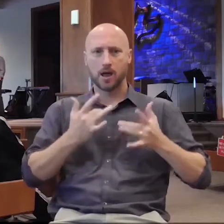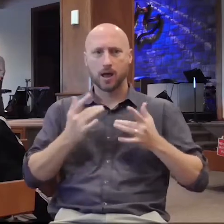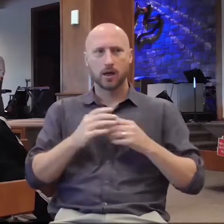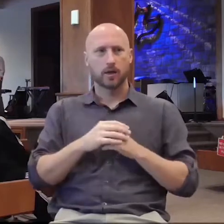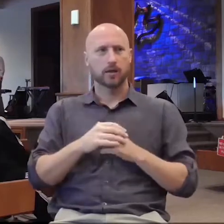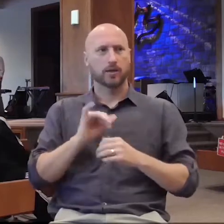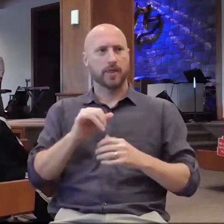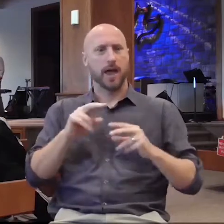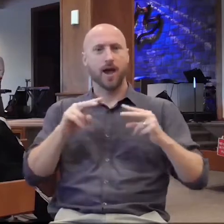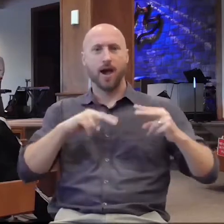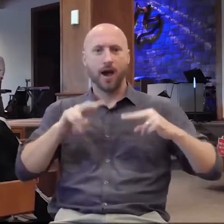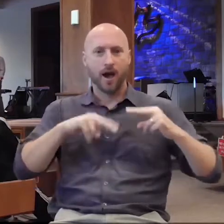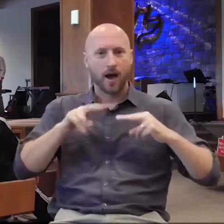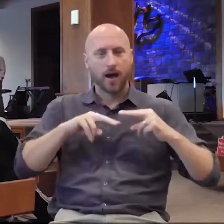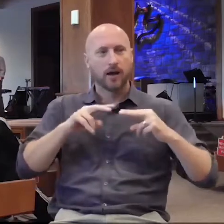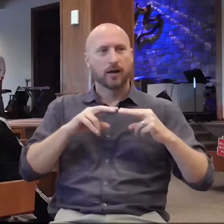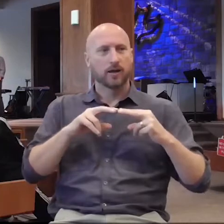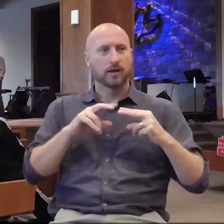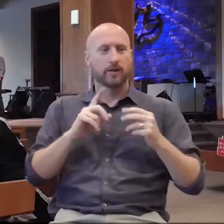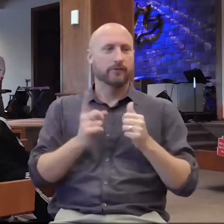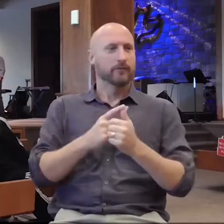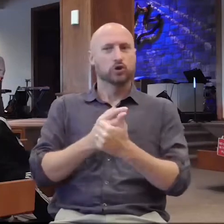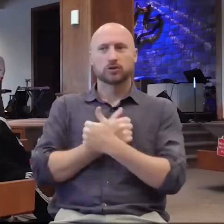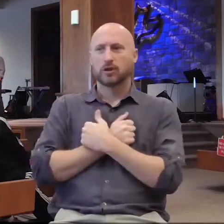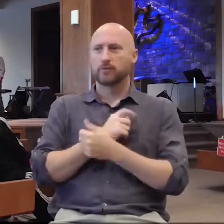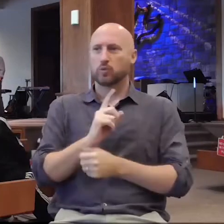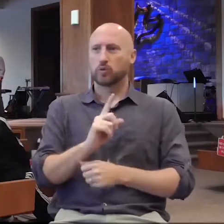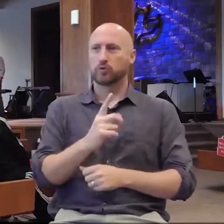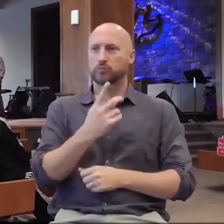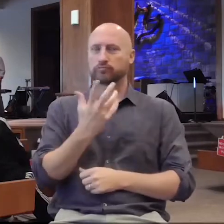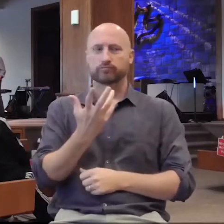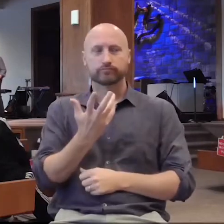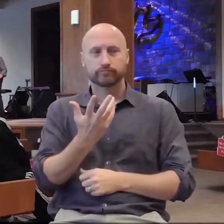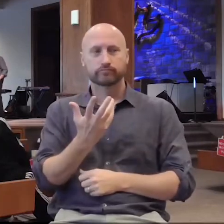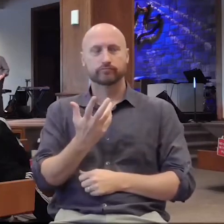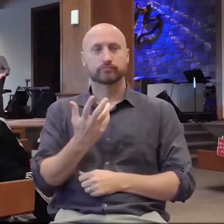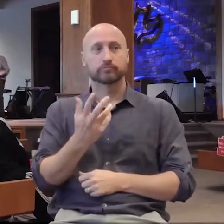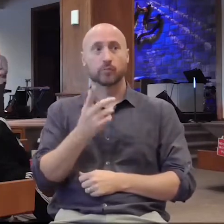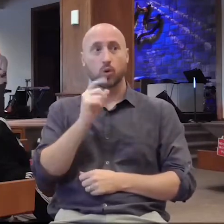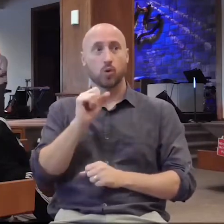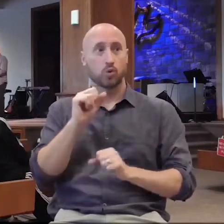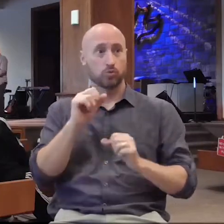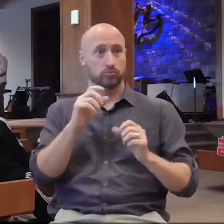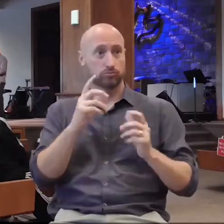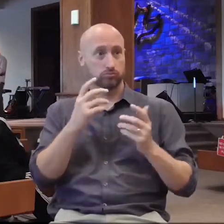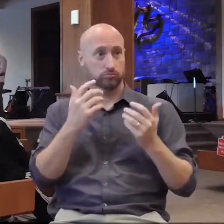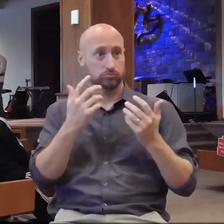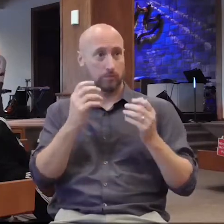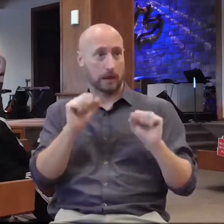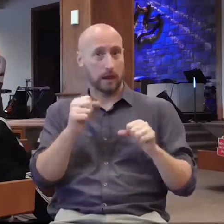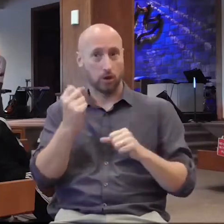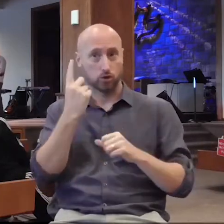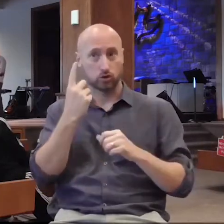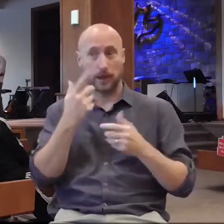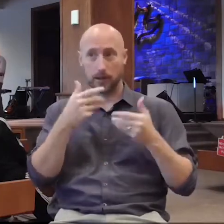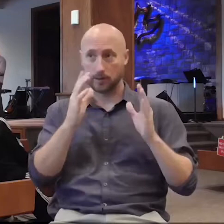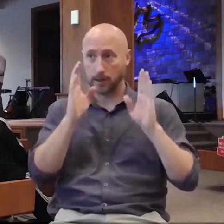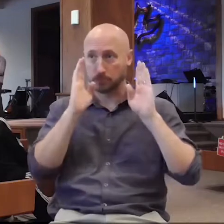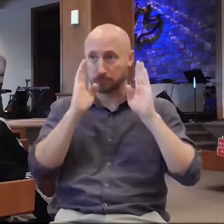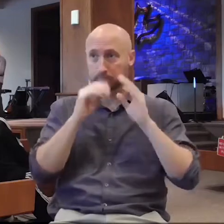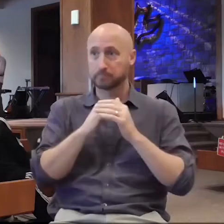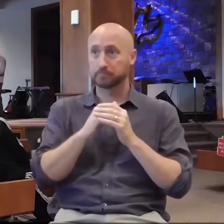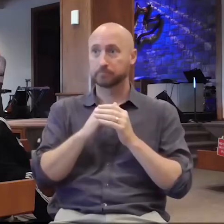groom? Where's the first love? He that has an ear, let him hear what the Spirit saith unto the